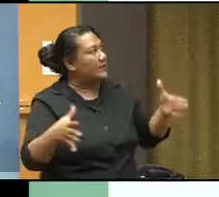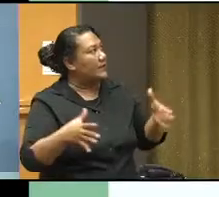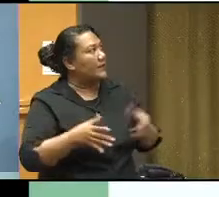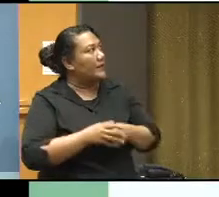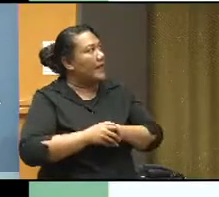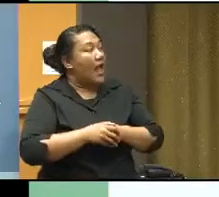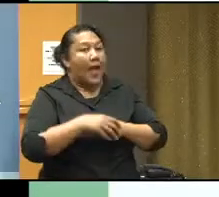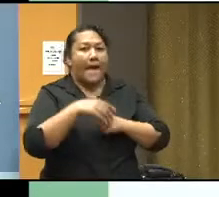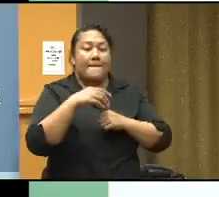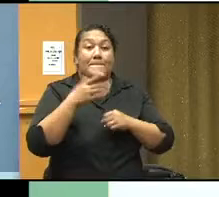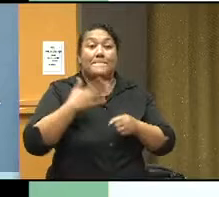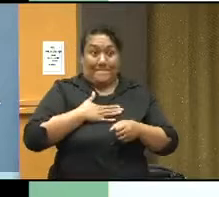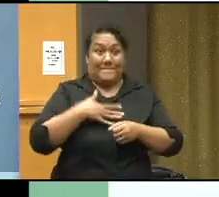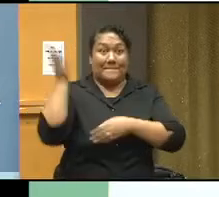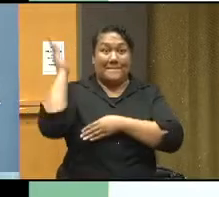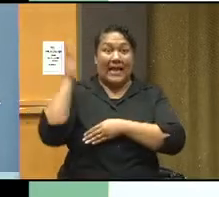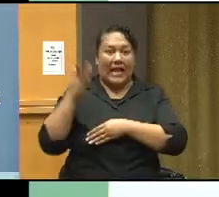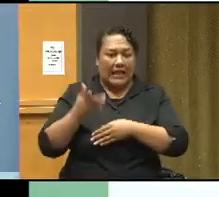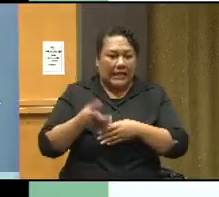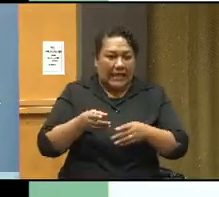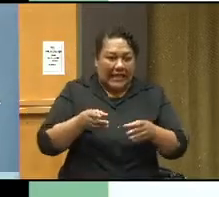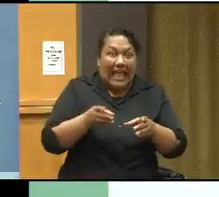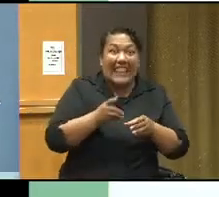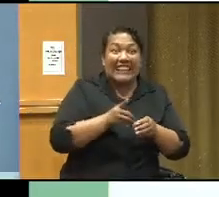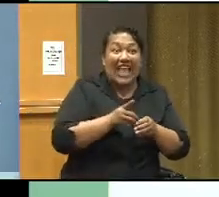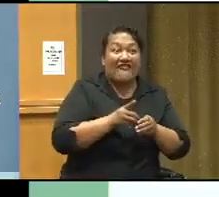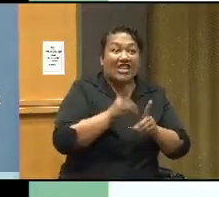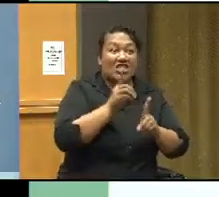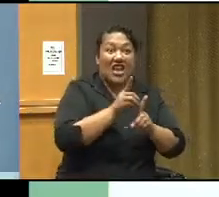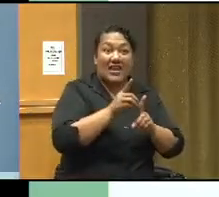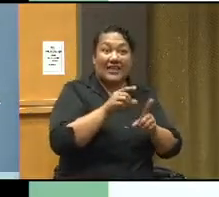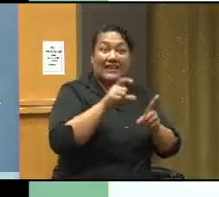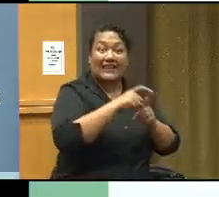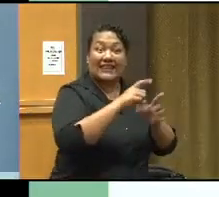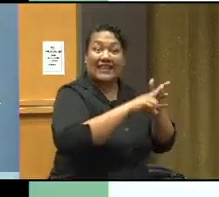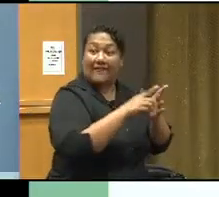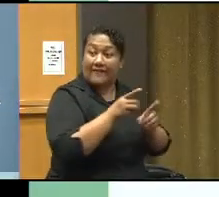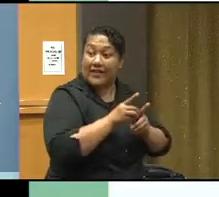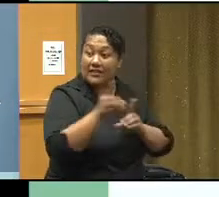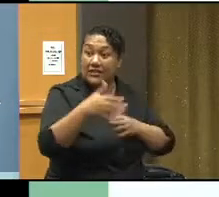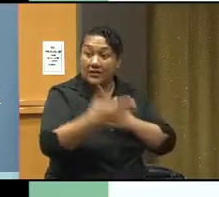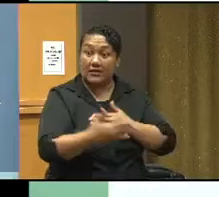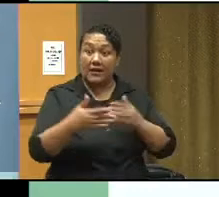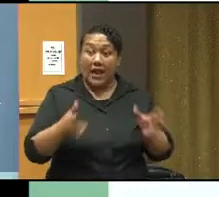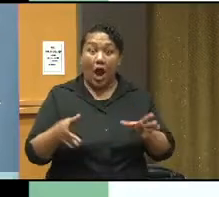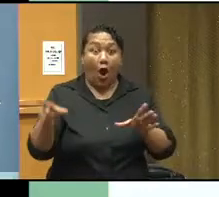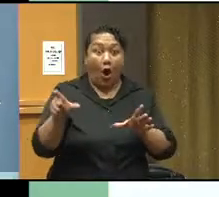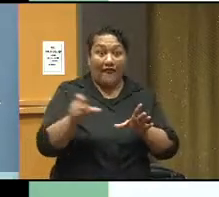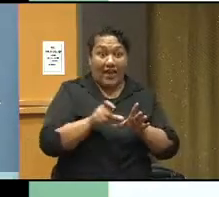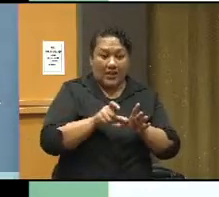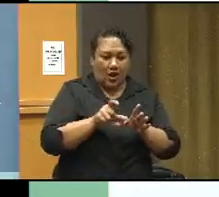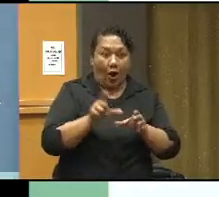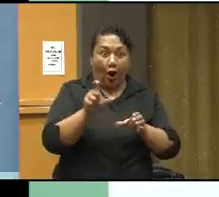of divergence and convergence of the thing. And I'm giving you an example from my MG 400 level course, which